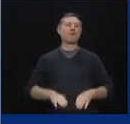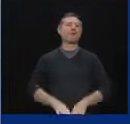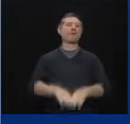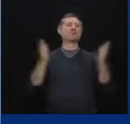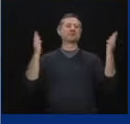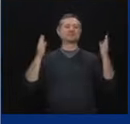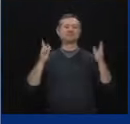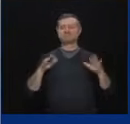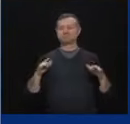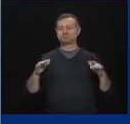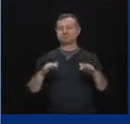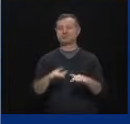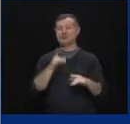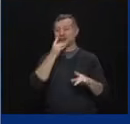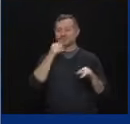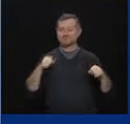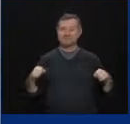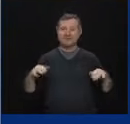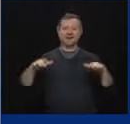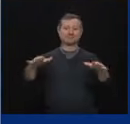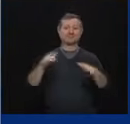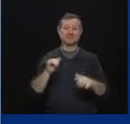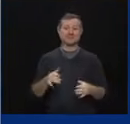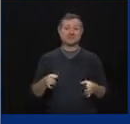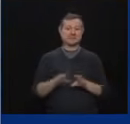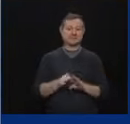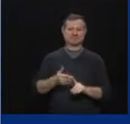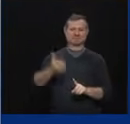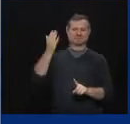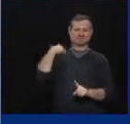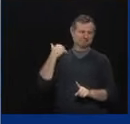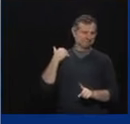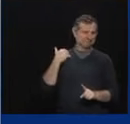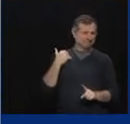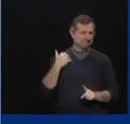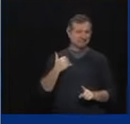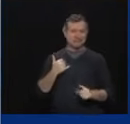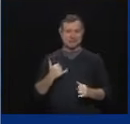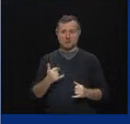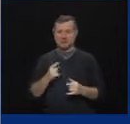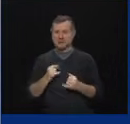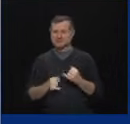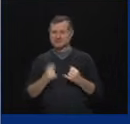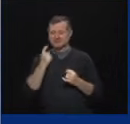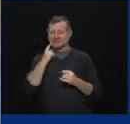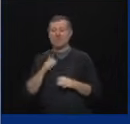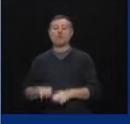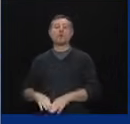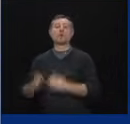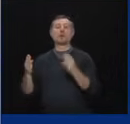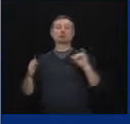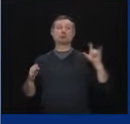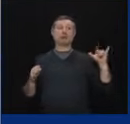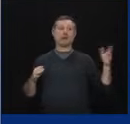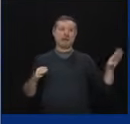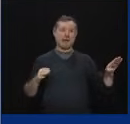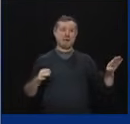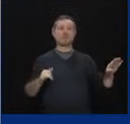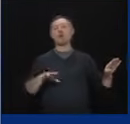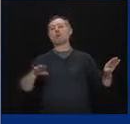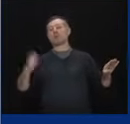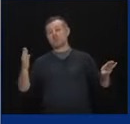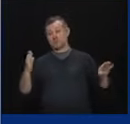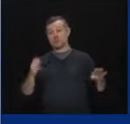shut down and the last to reopen as far as our key industries that help define our state. Everyone comes to New York City, all